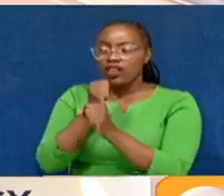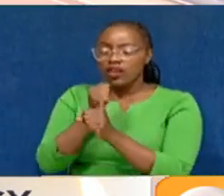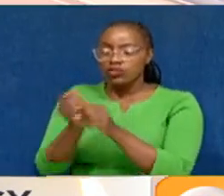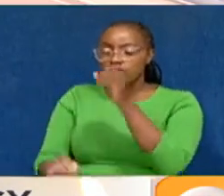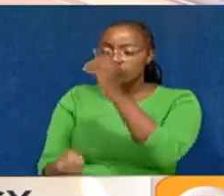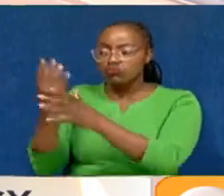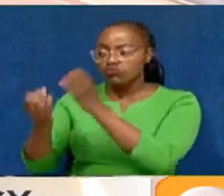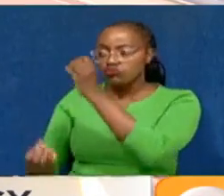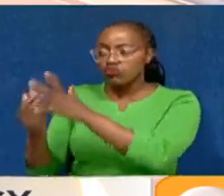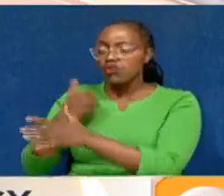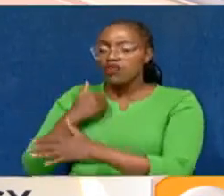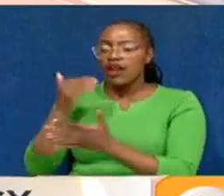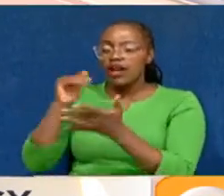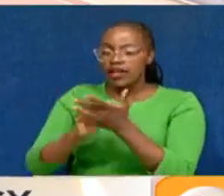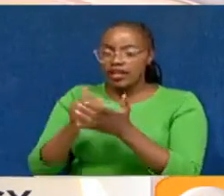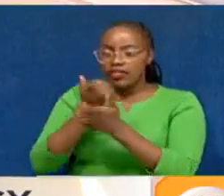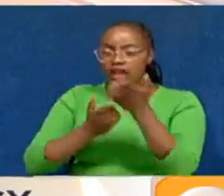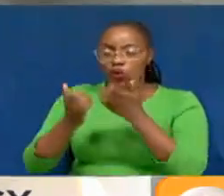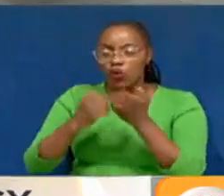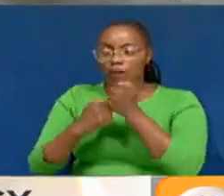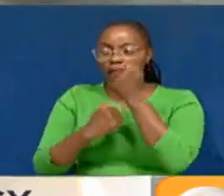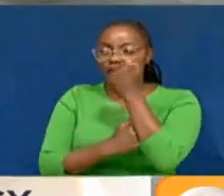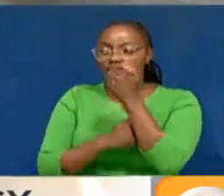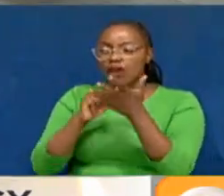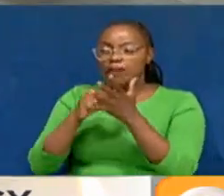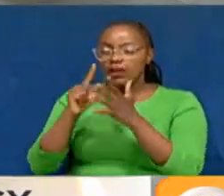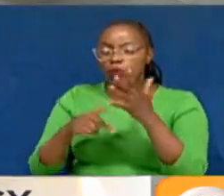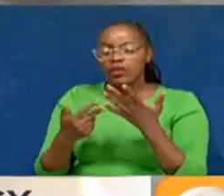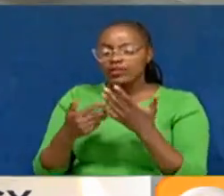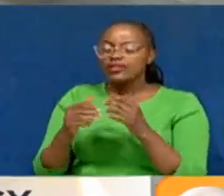will be created, again, in economic pillar of Vision 2030. So it is alive and well 13 years later.